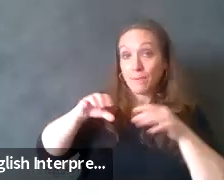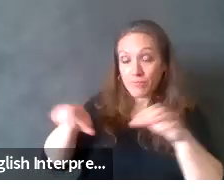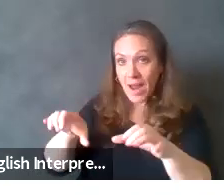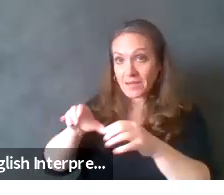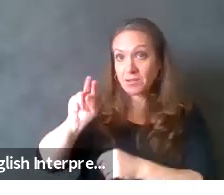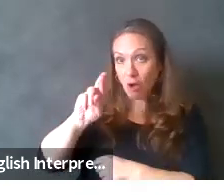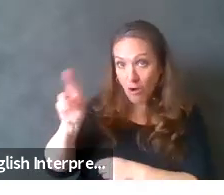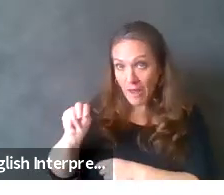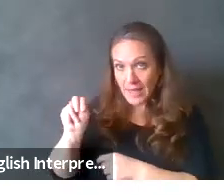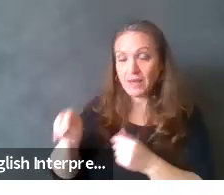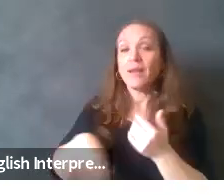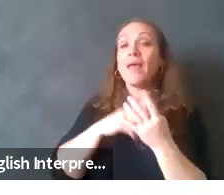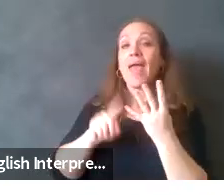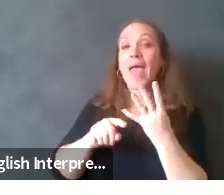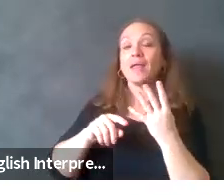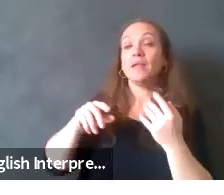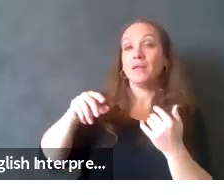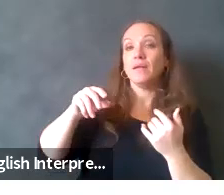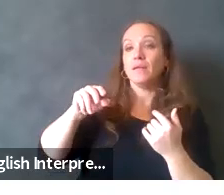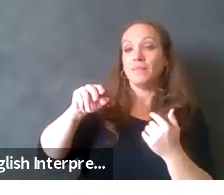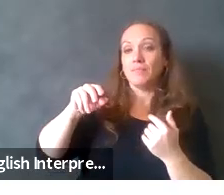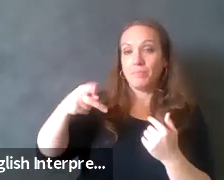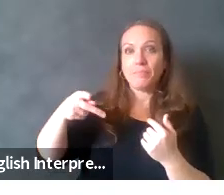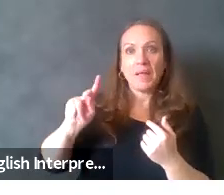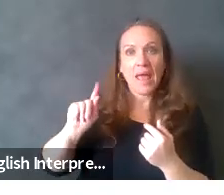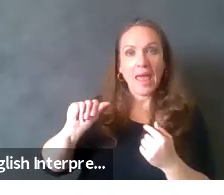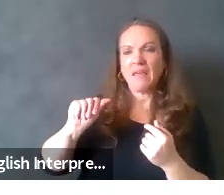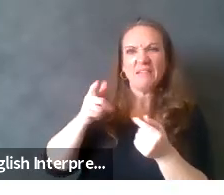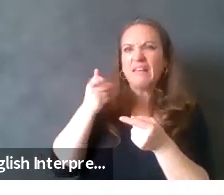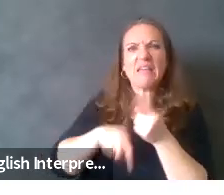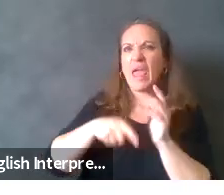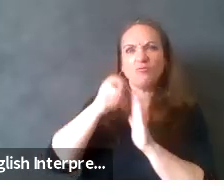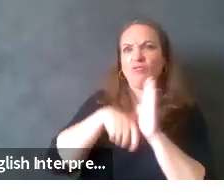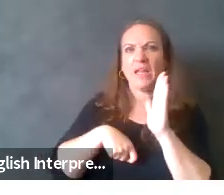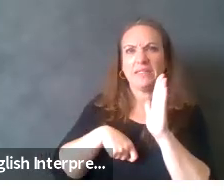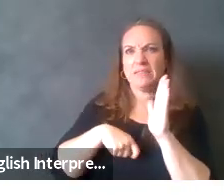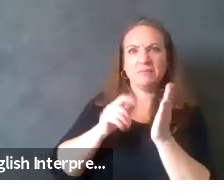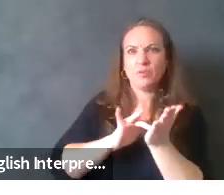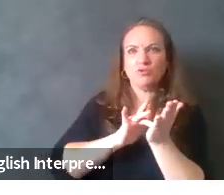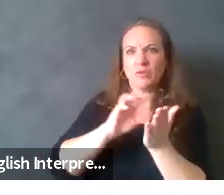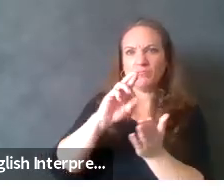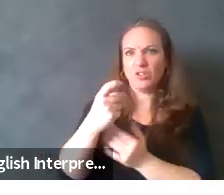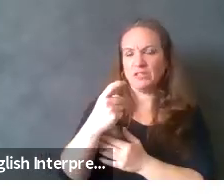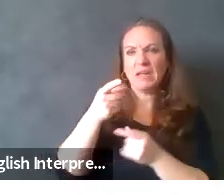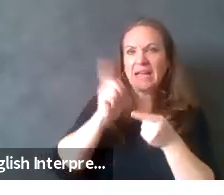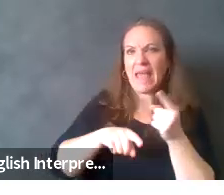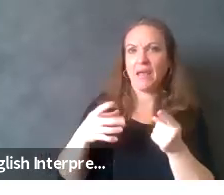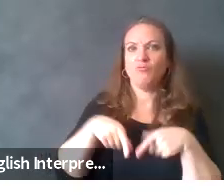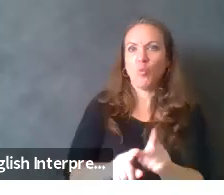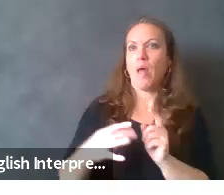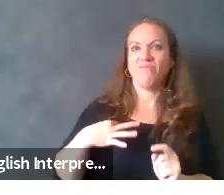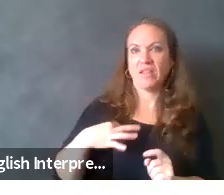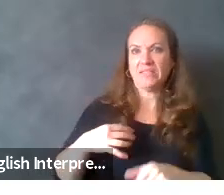and physician assistants cannot write prescriptions while they are volunteering for the American Red Cross. They